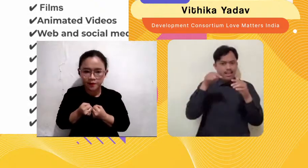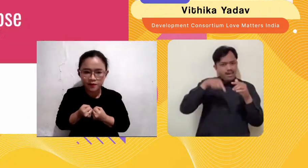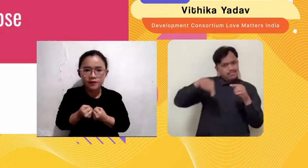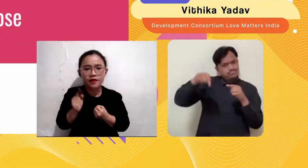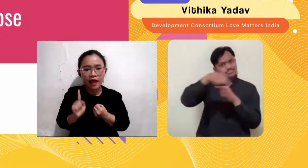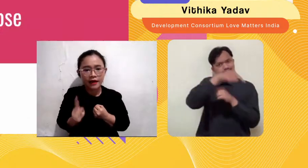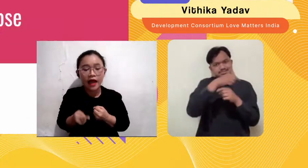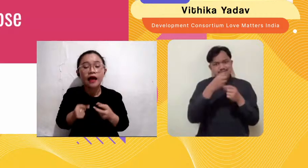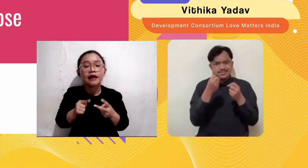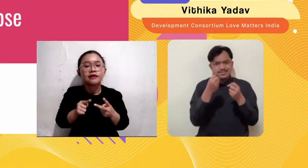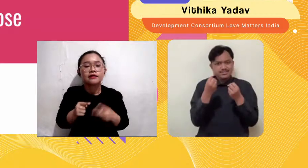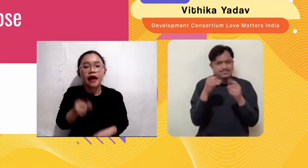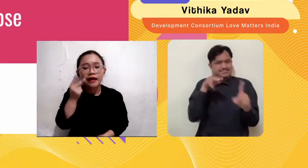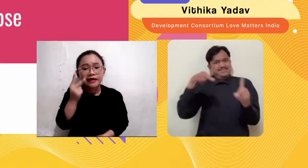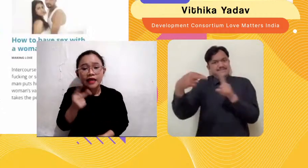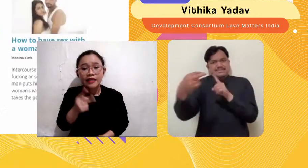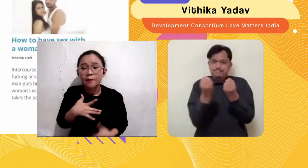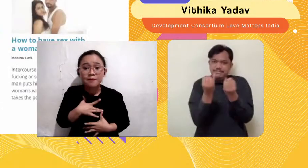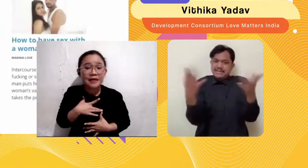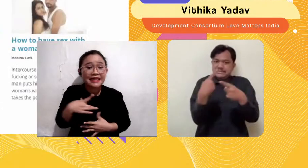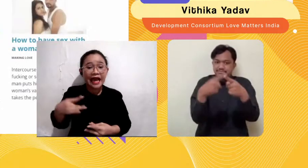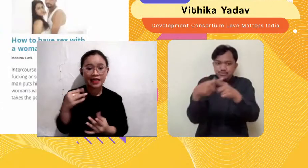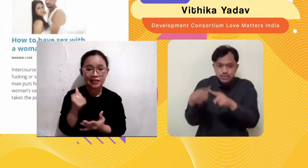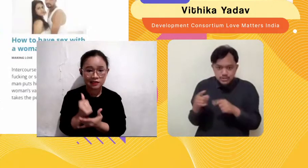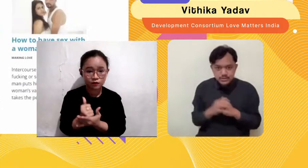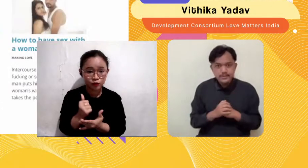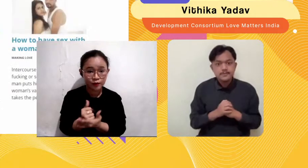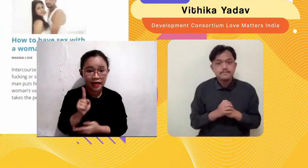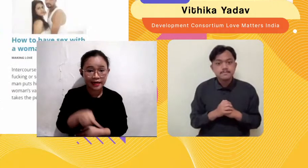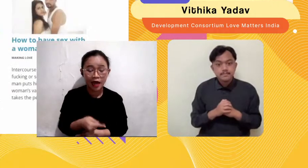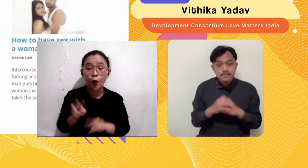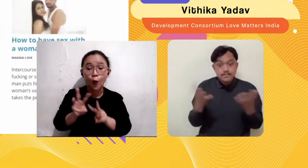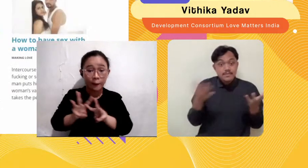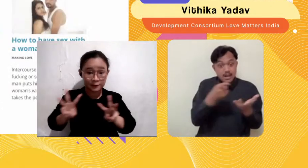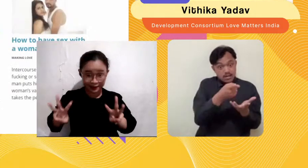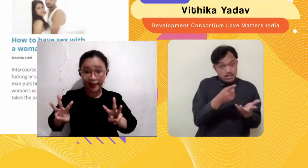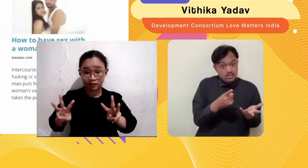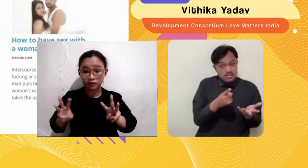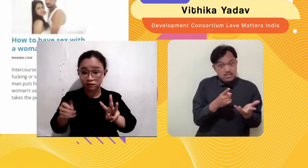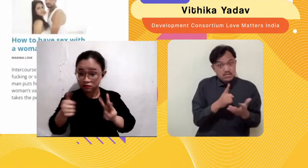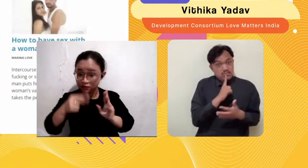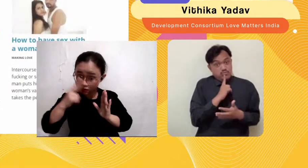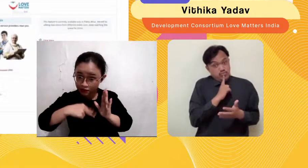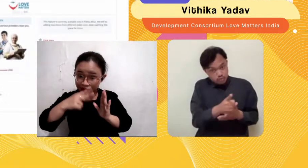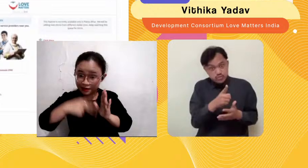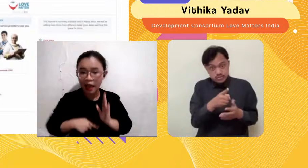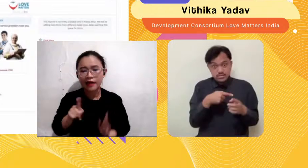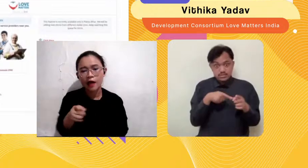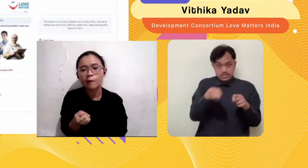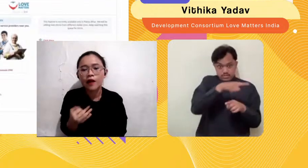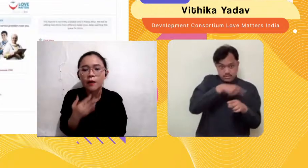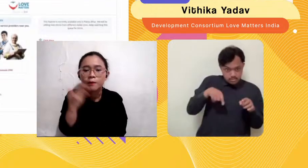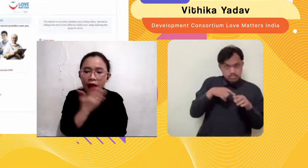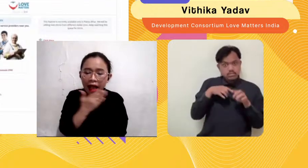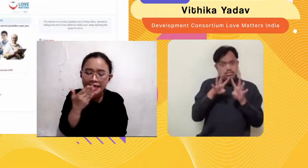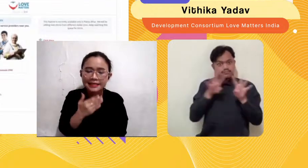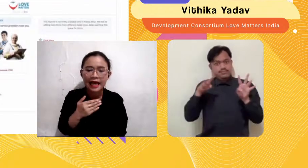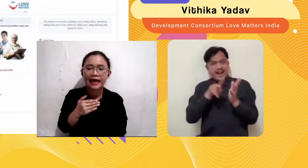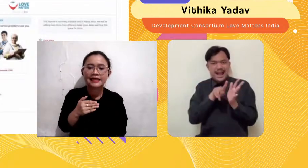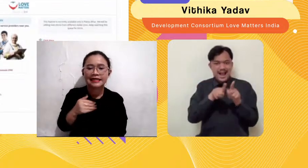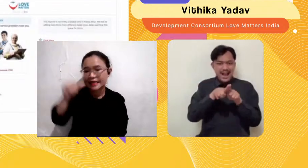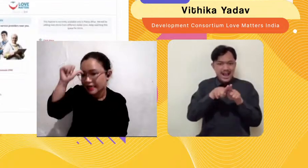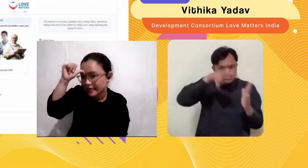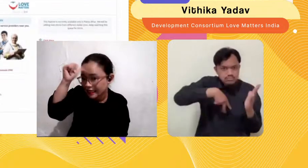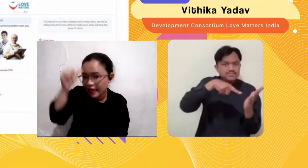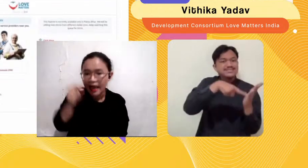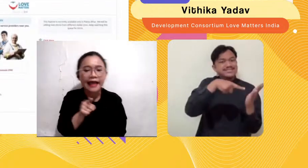have. Interestingly, in terms of our work, we have our website, which is a comprehensive bilingual resource in Hindi and English. What we have also